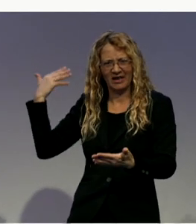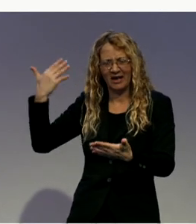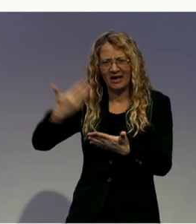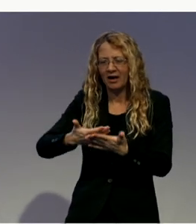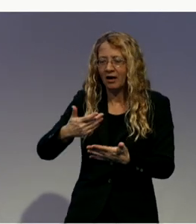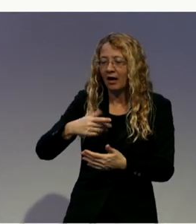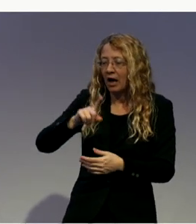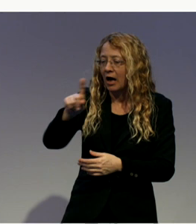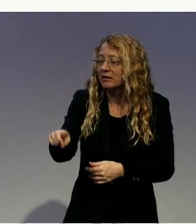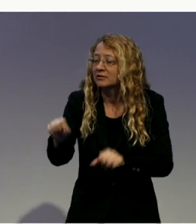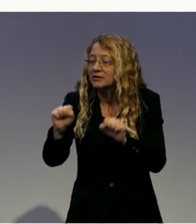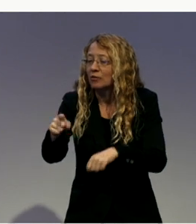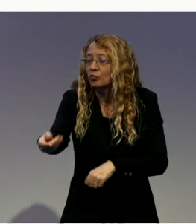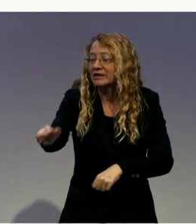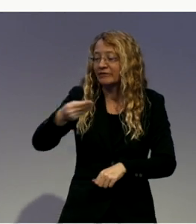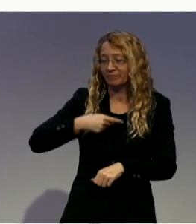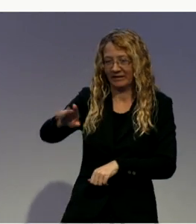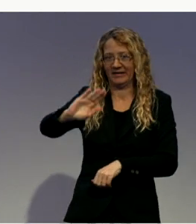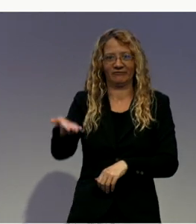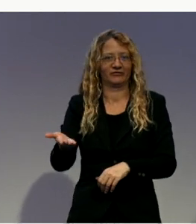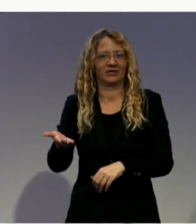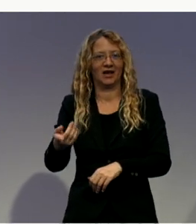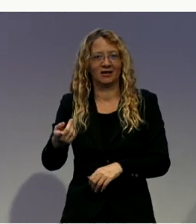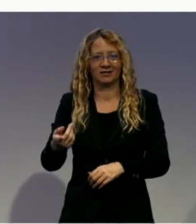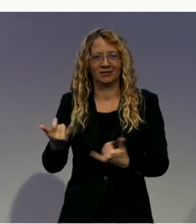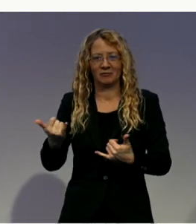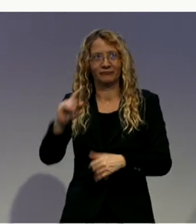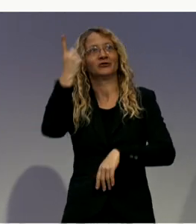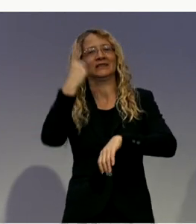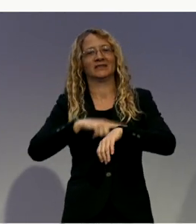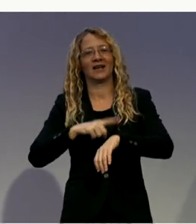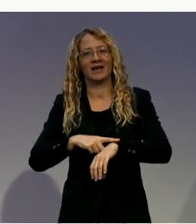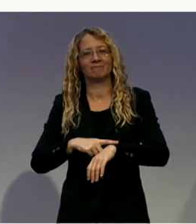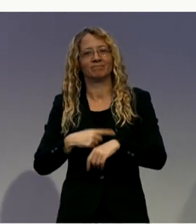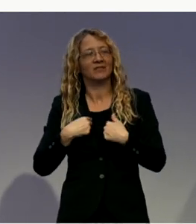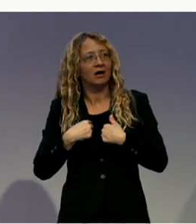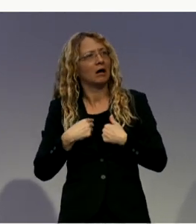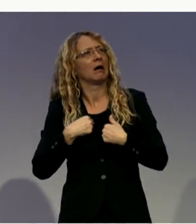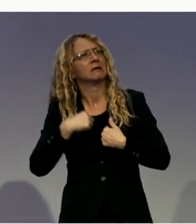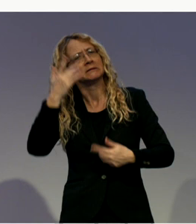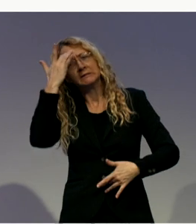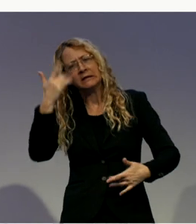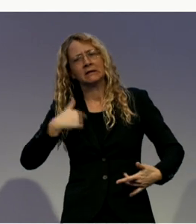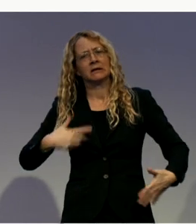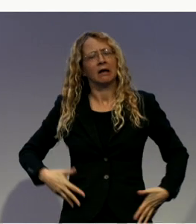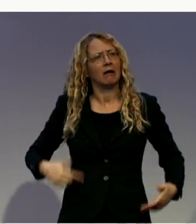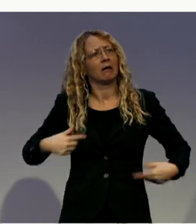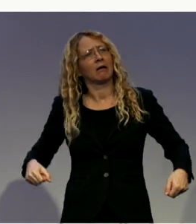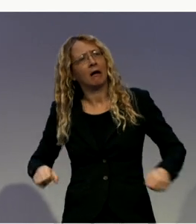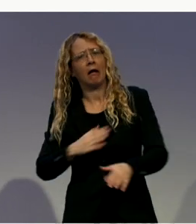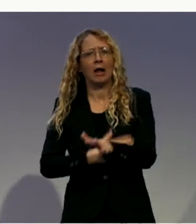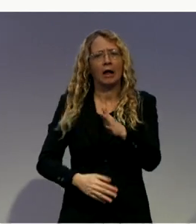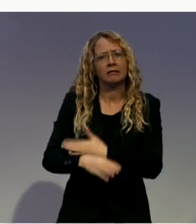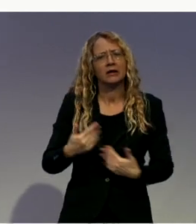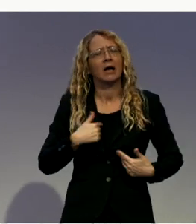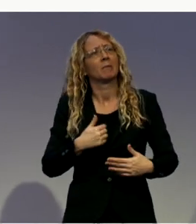tell me, how come you are asking us this question? I'm sick. You cannot see the wheelchair. I need help.